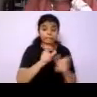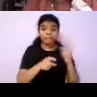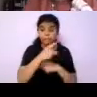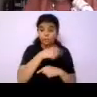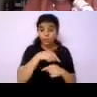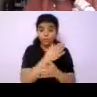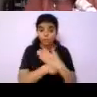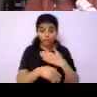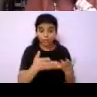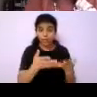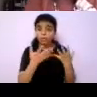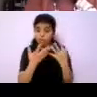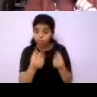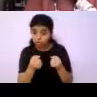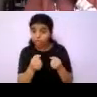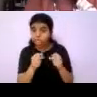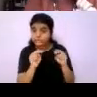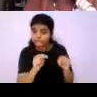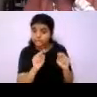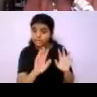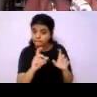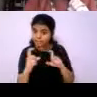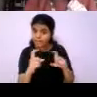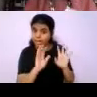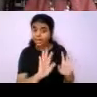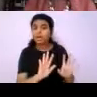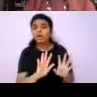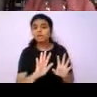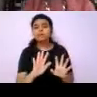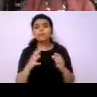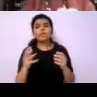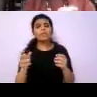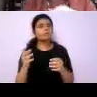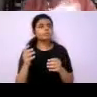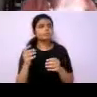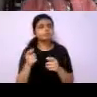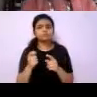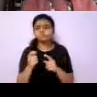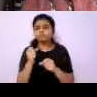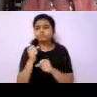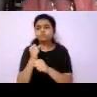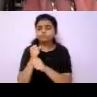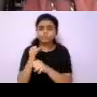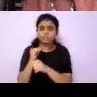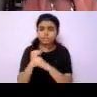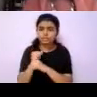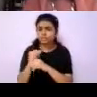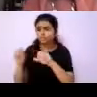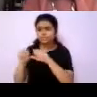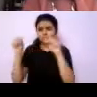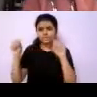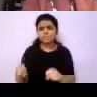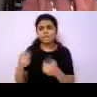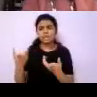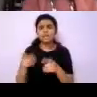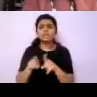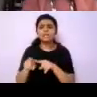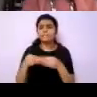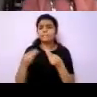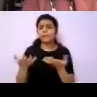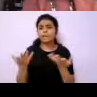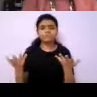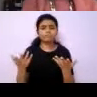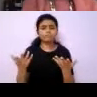rightfully disparaged, as when persons and institutions, those that are state-sponsored, for example,